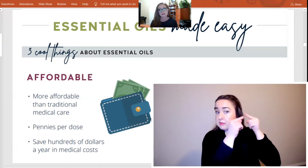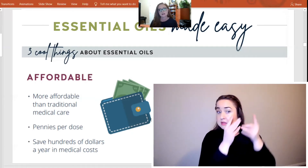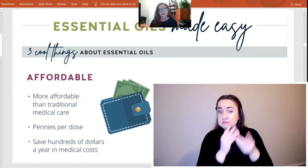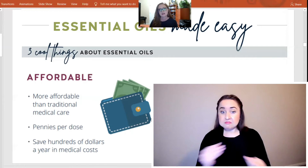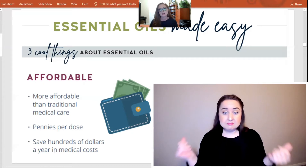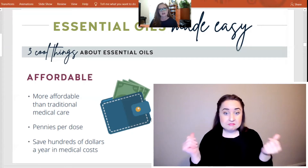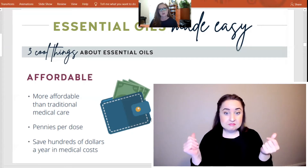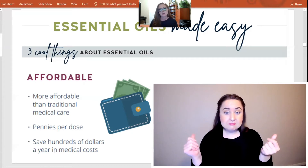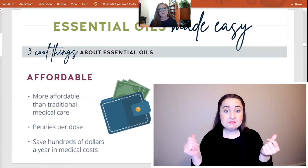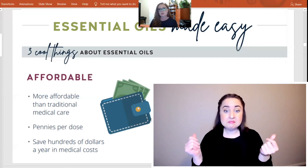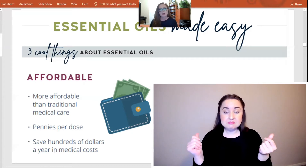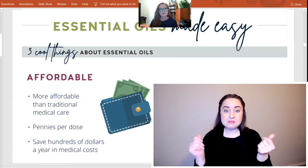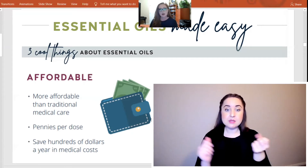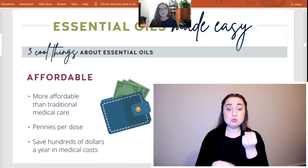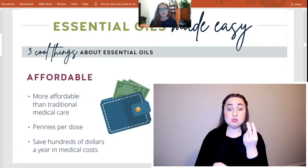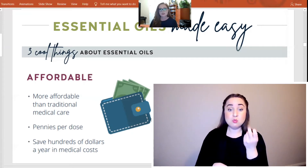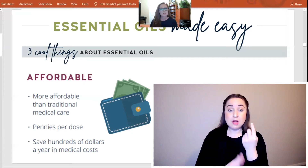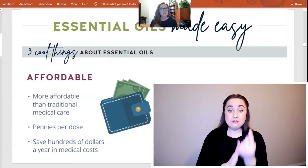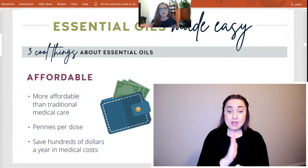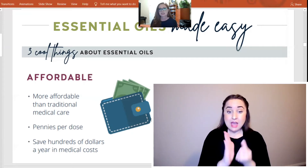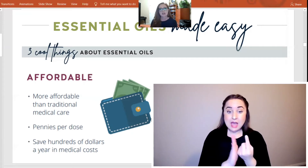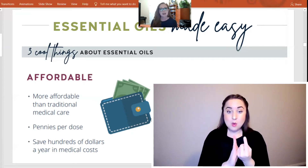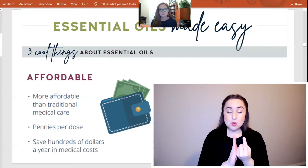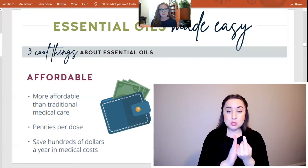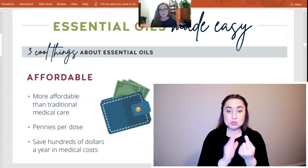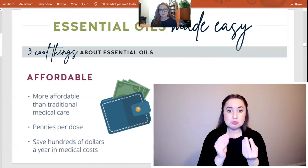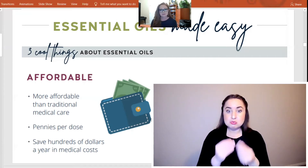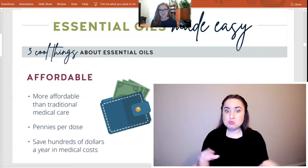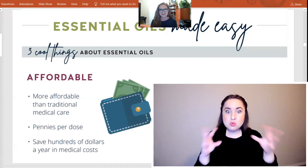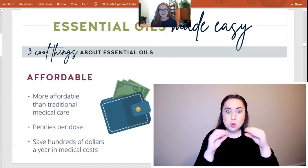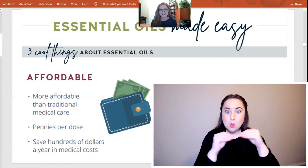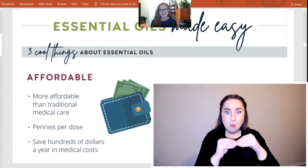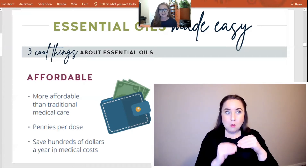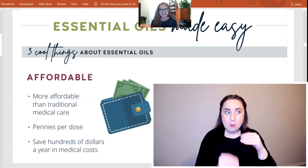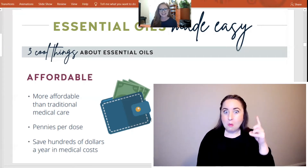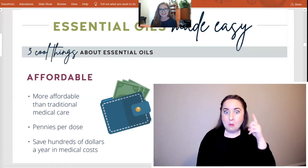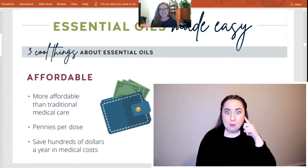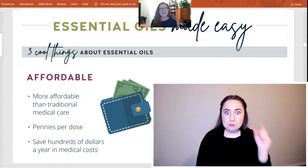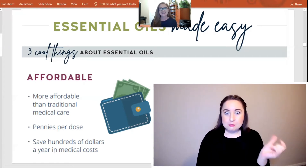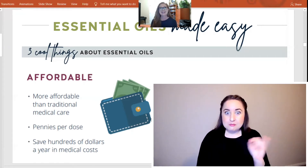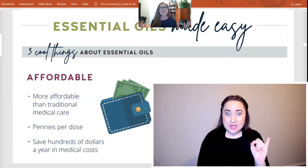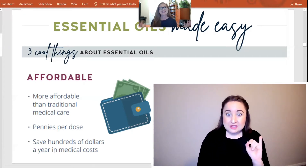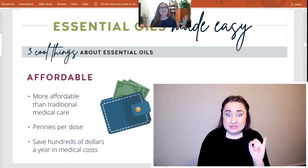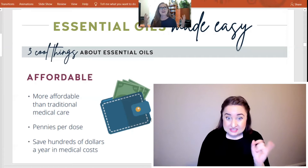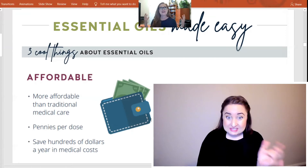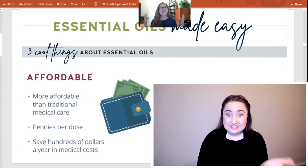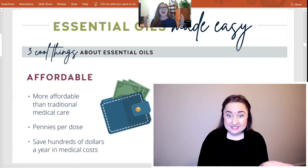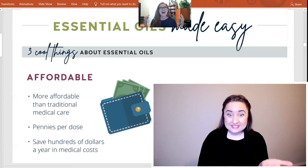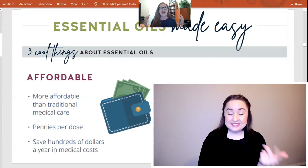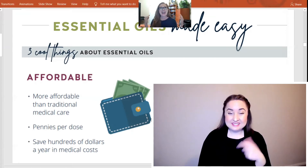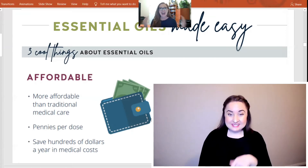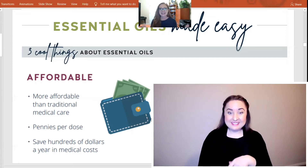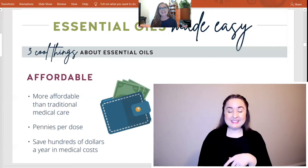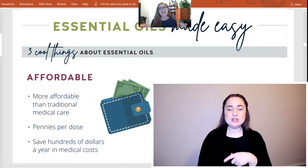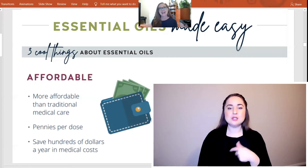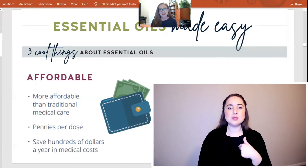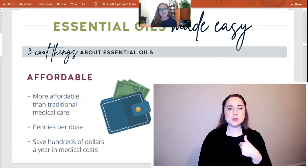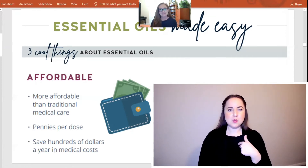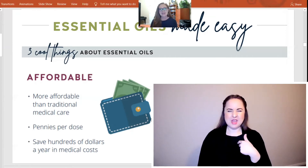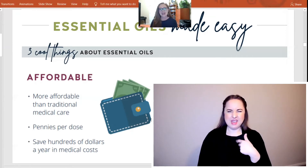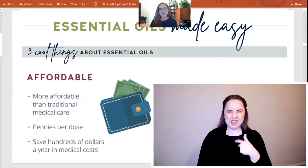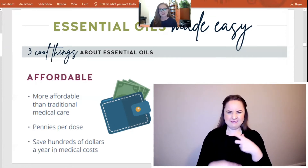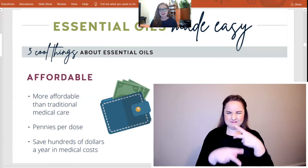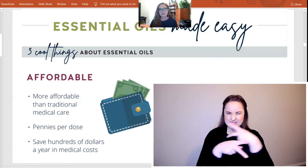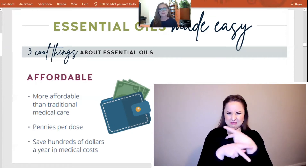gone. Within 12 hours, there was no sign of an ear infection. So I added that